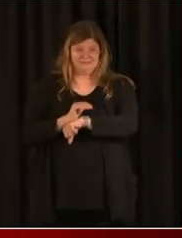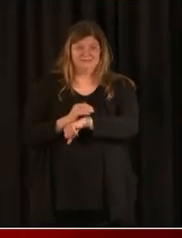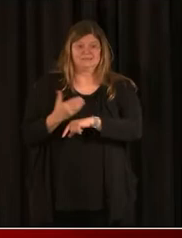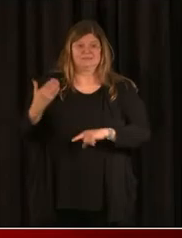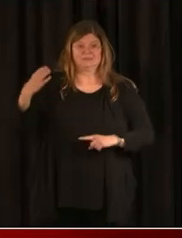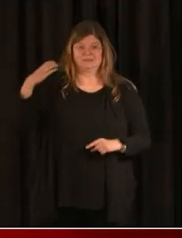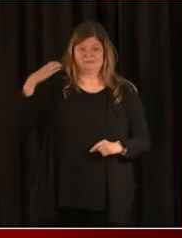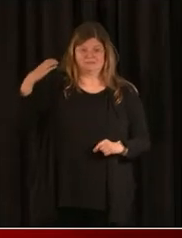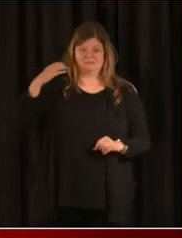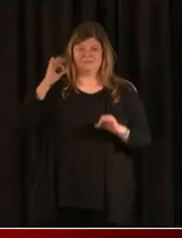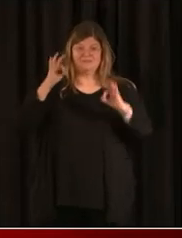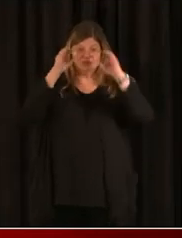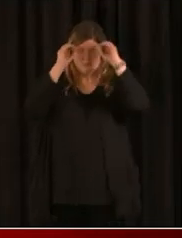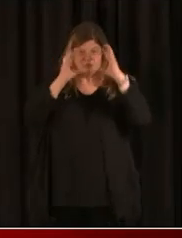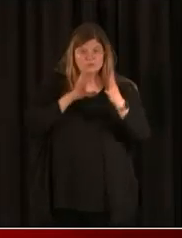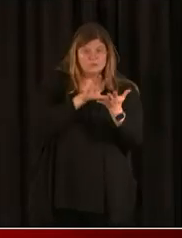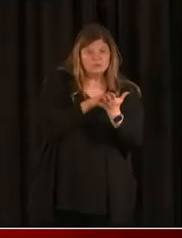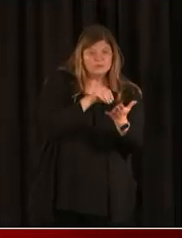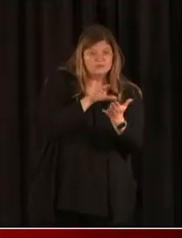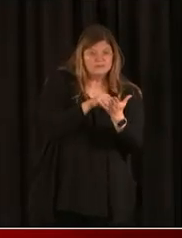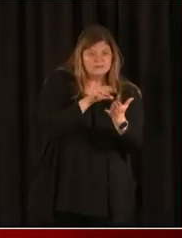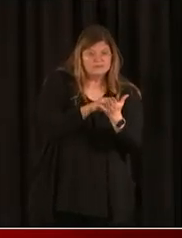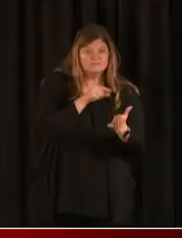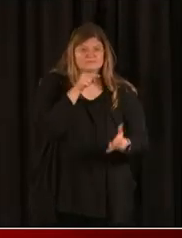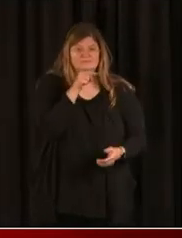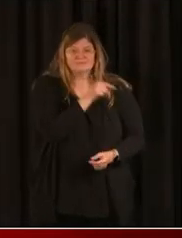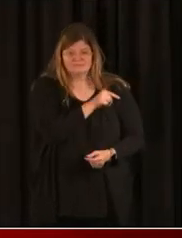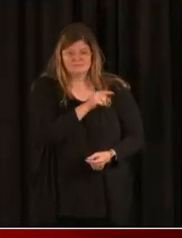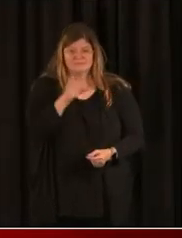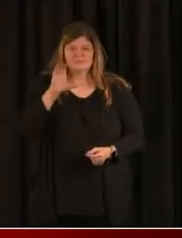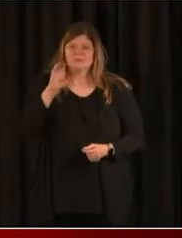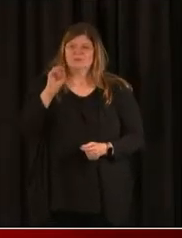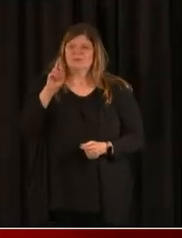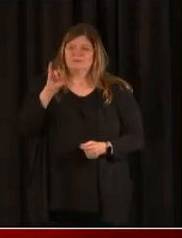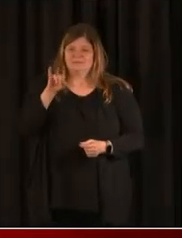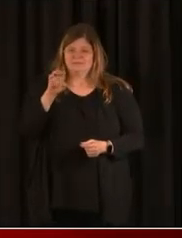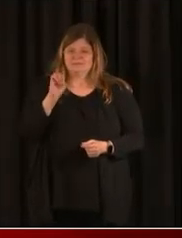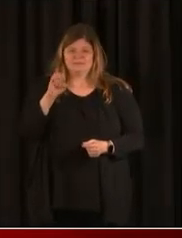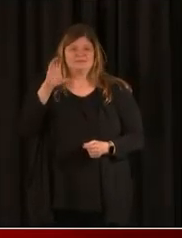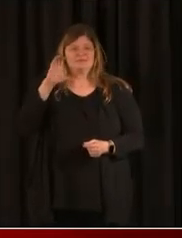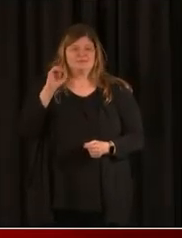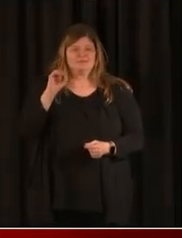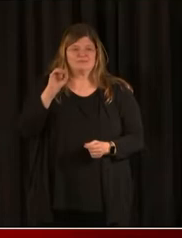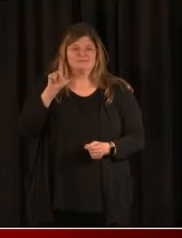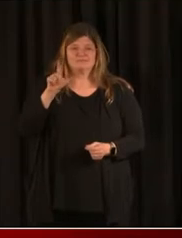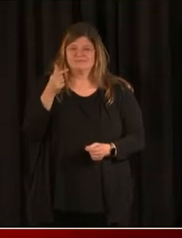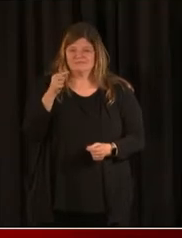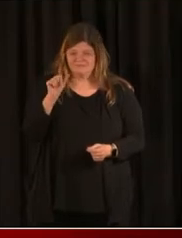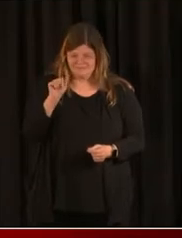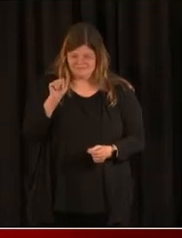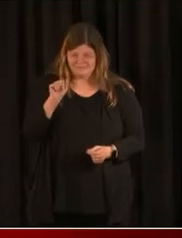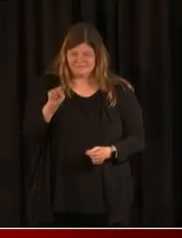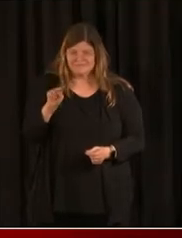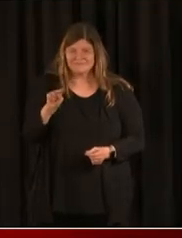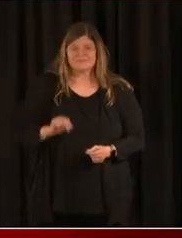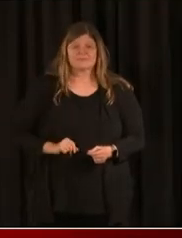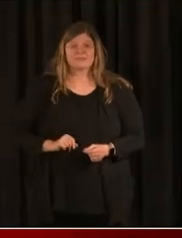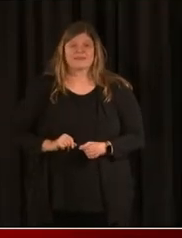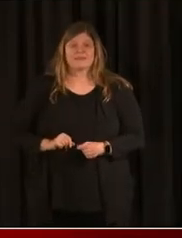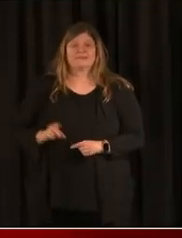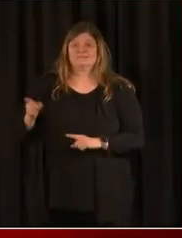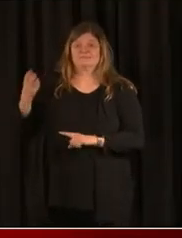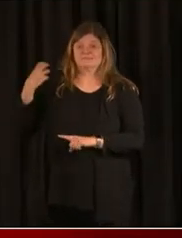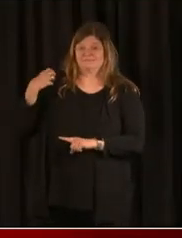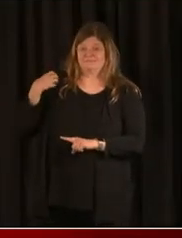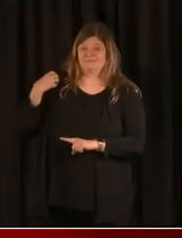Learning, Corey Colgan, with us this evening. And we also have Dr. Brenda Elliott, who's our Chief of School Improvements and Support. Again,